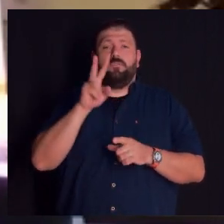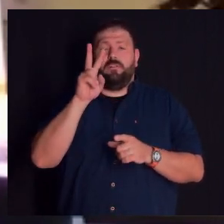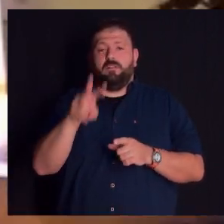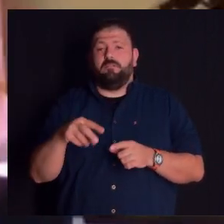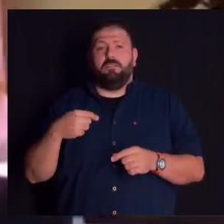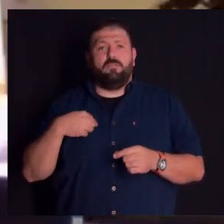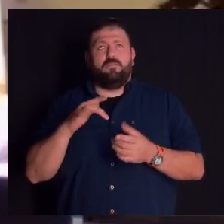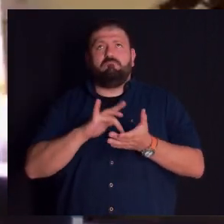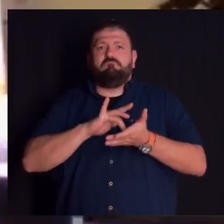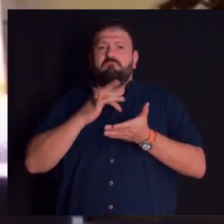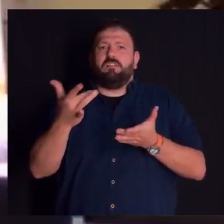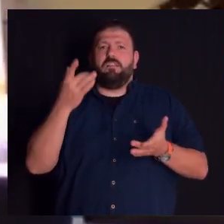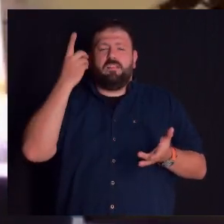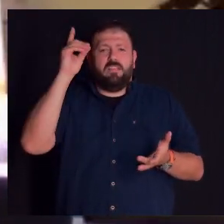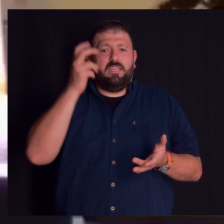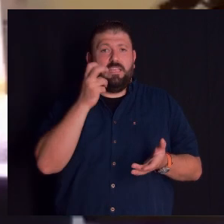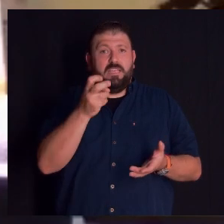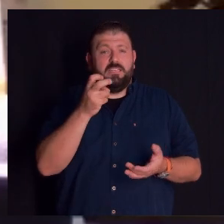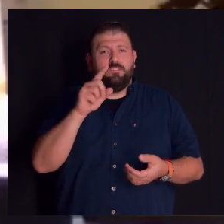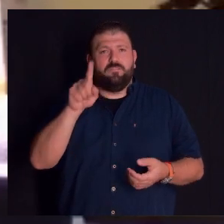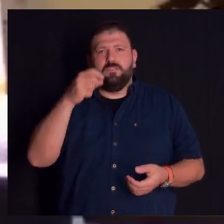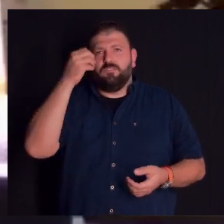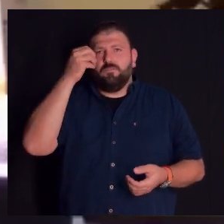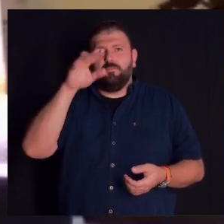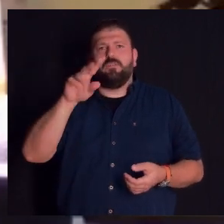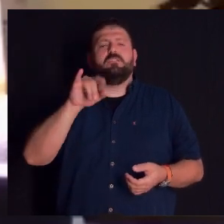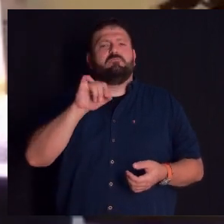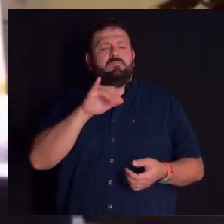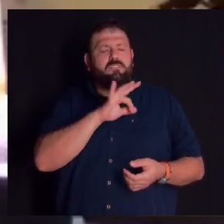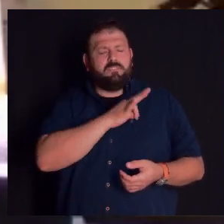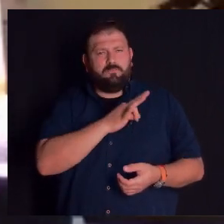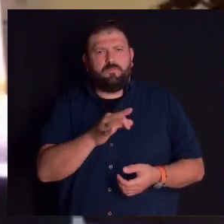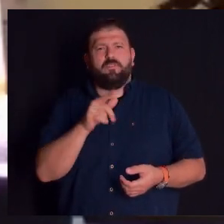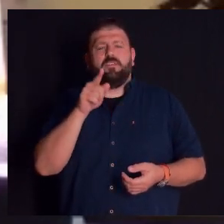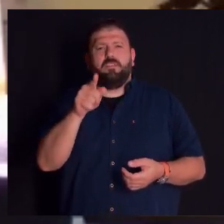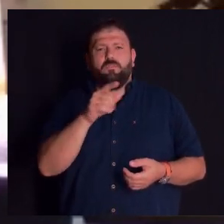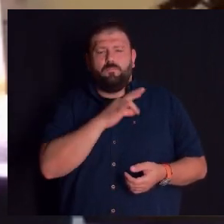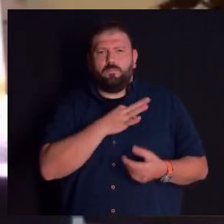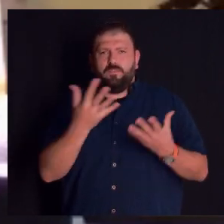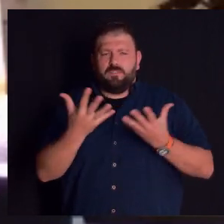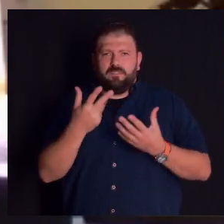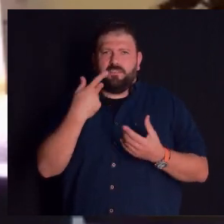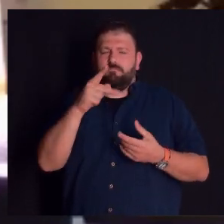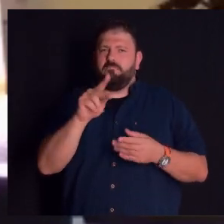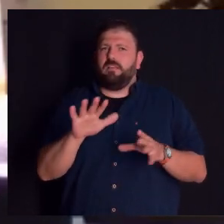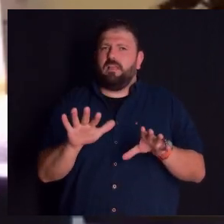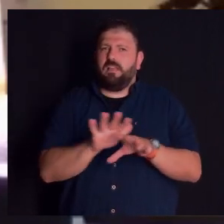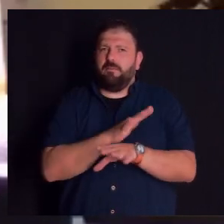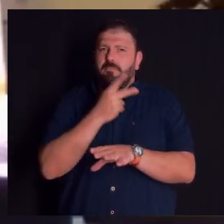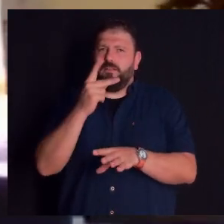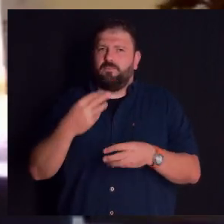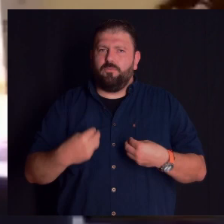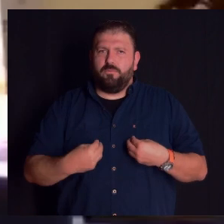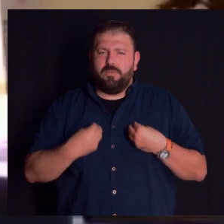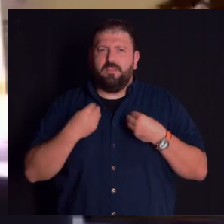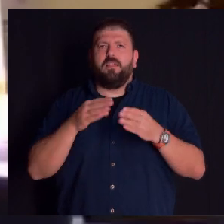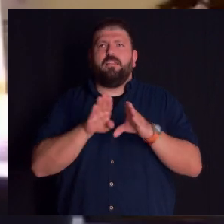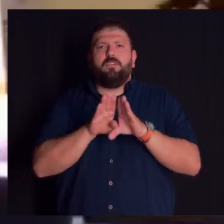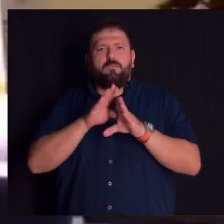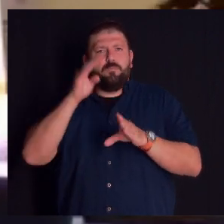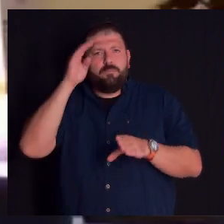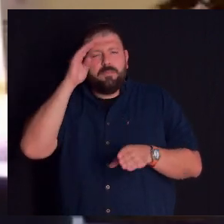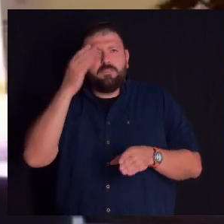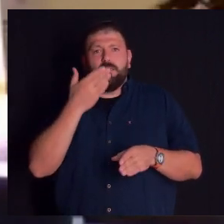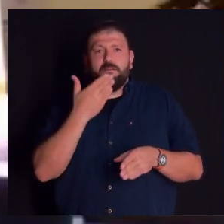agradecidos con that's todo why lo I'm que es pues very grateful OmniLife. because this is Se puede, es OmniLife. cuestión de Yes, you querer can do it. cambiar You just need tu manera de to pensar change